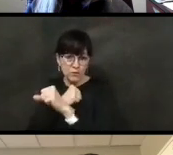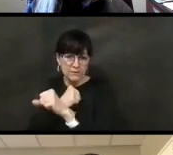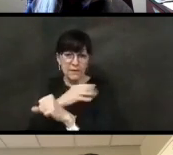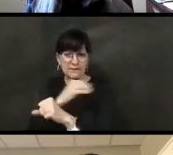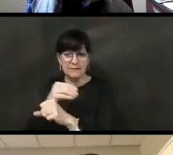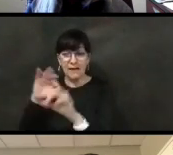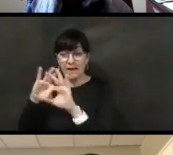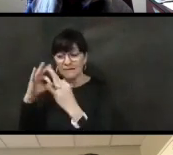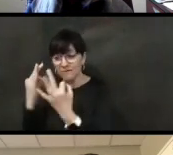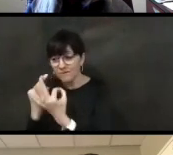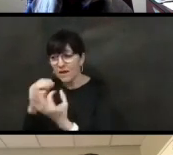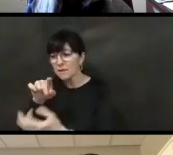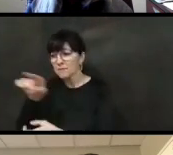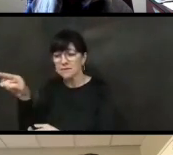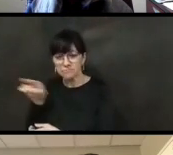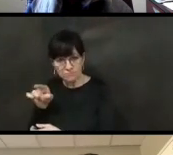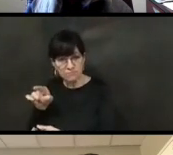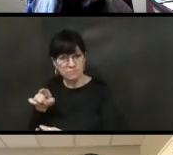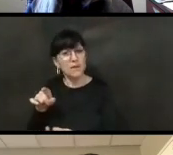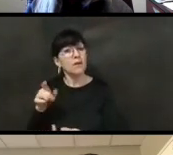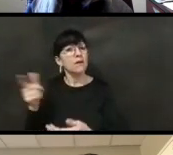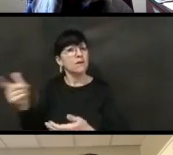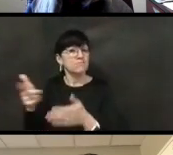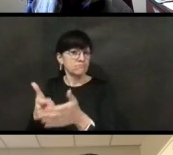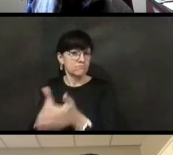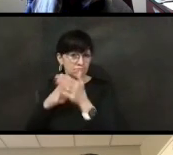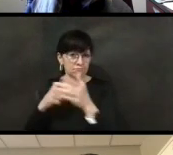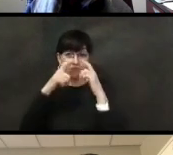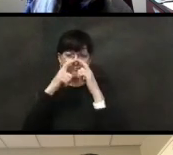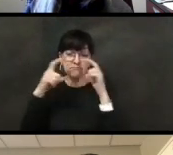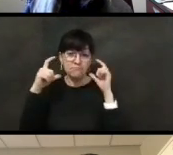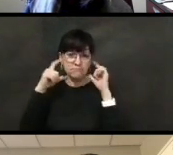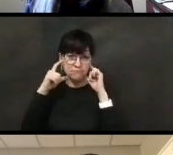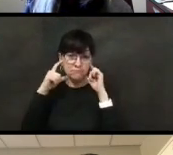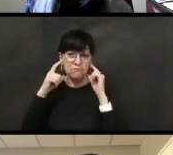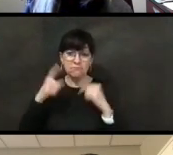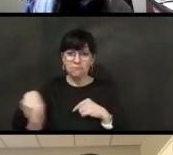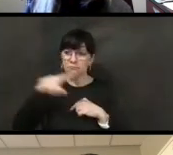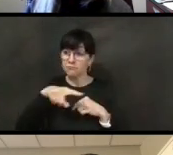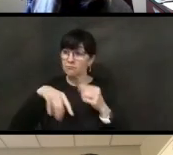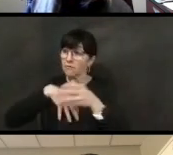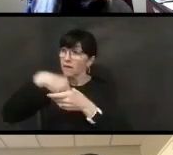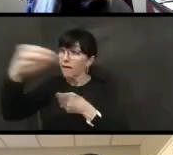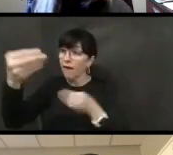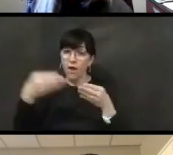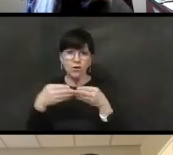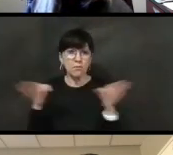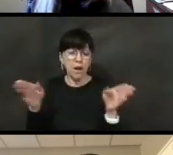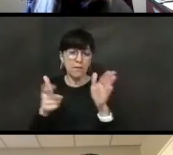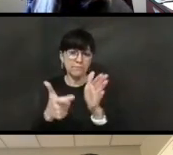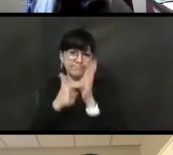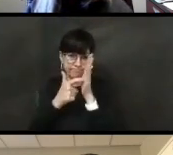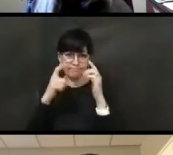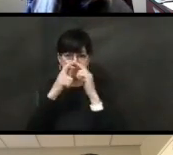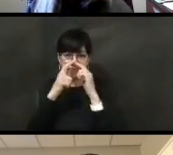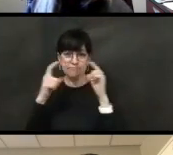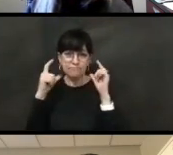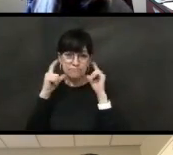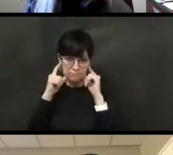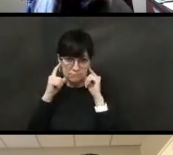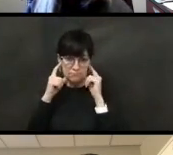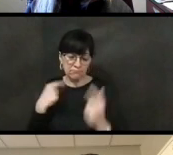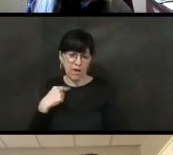face coverings in public. And I'm sure we'll be getting a few more additional executive orders over the next few weeks as we